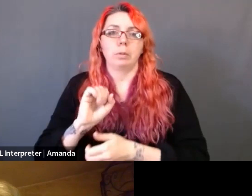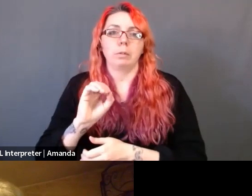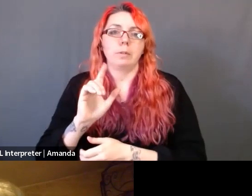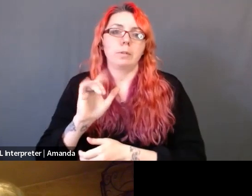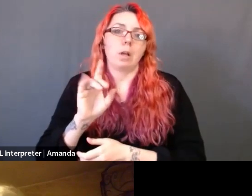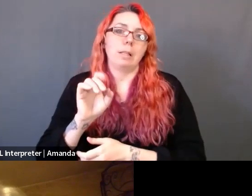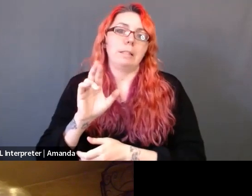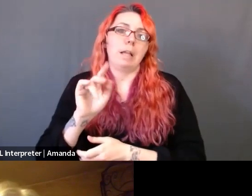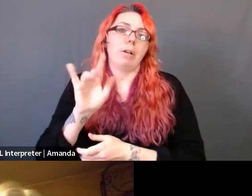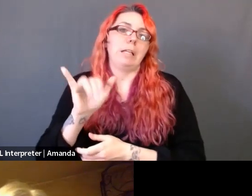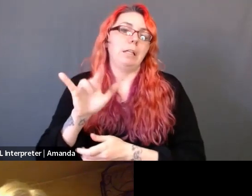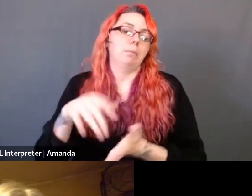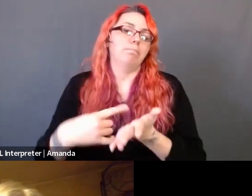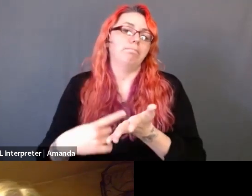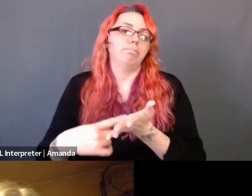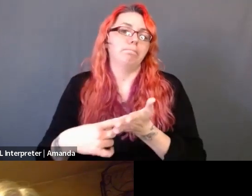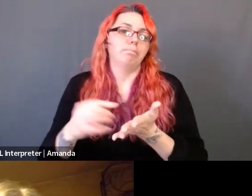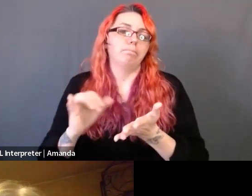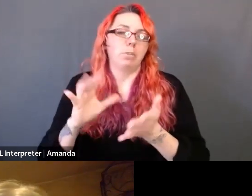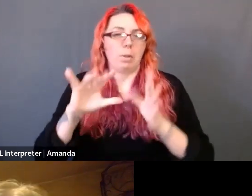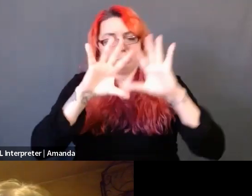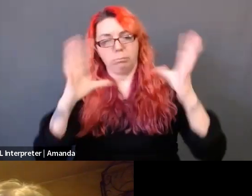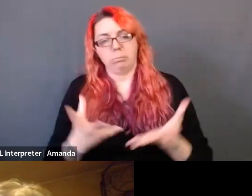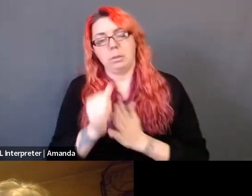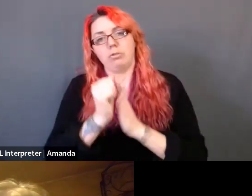for what we're going to be doing in the conversation.